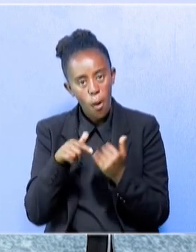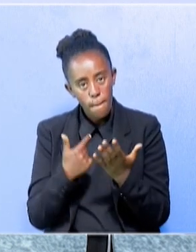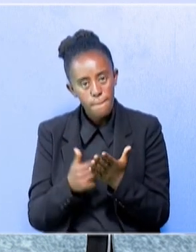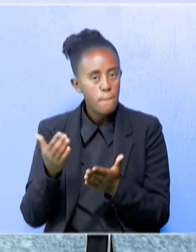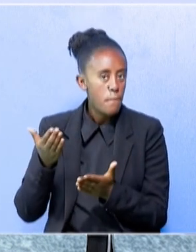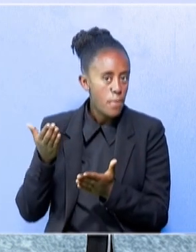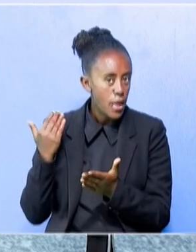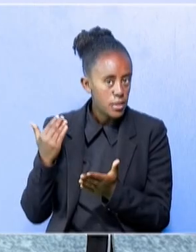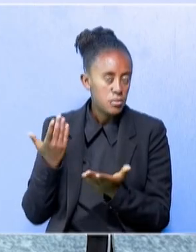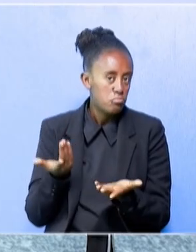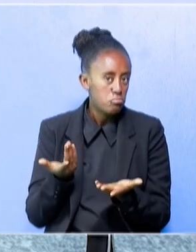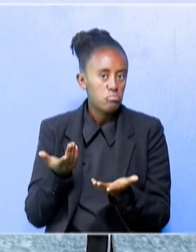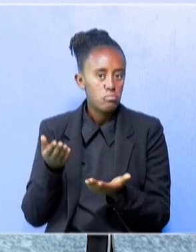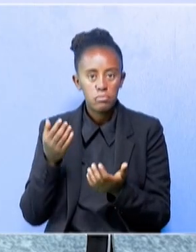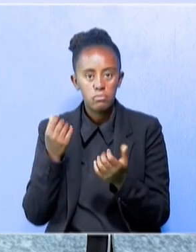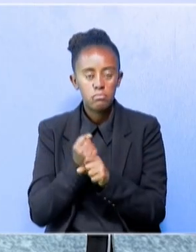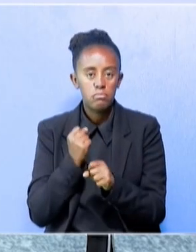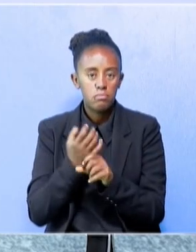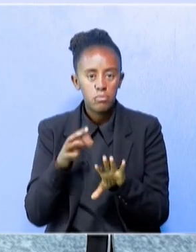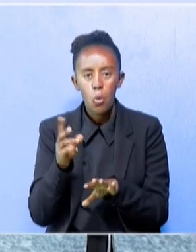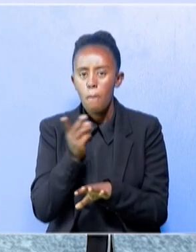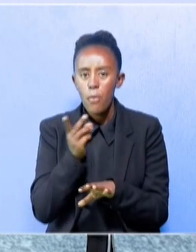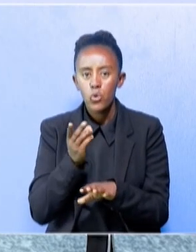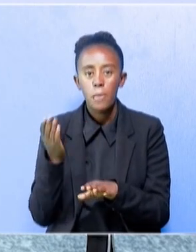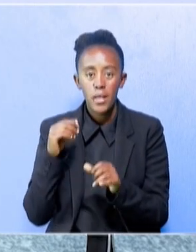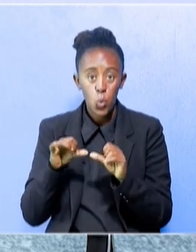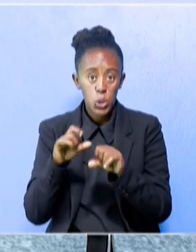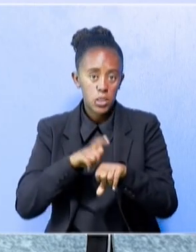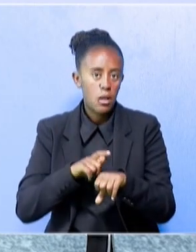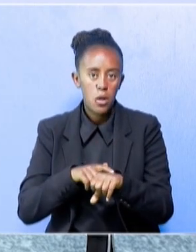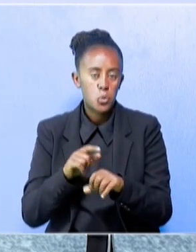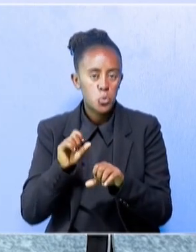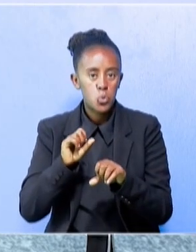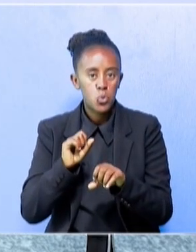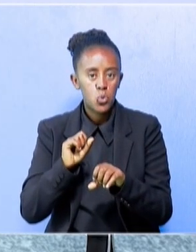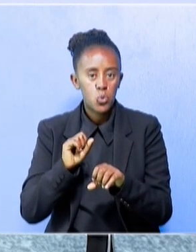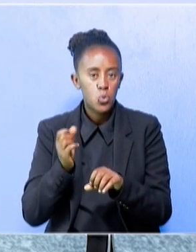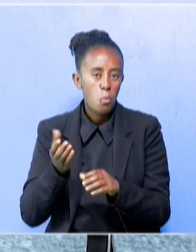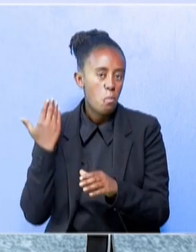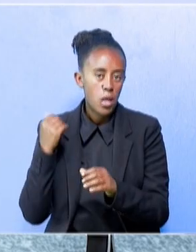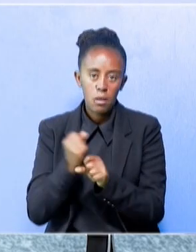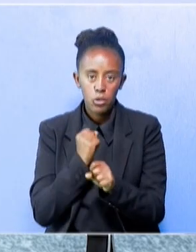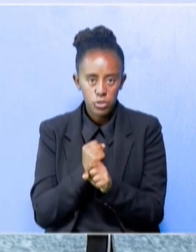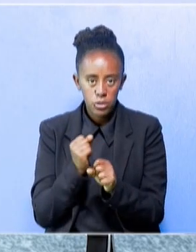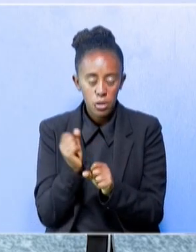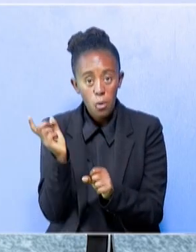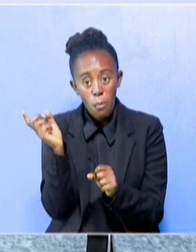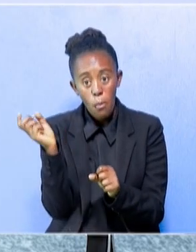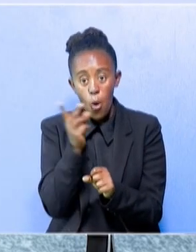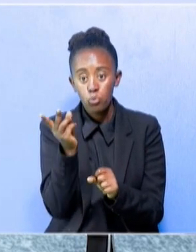action, if you want to talk about in both past continuous tense also a past action, but they